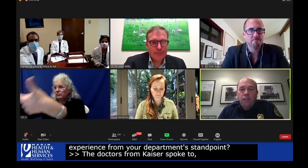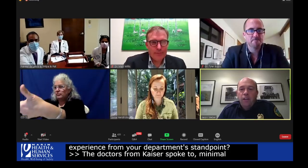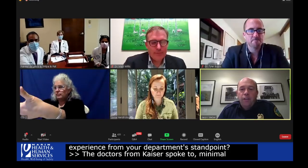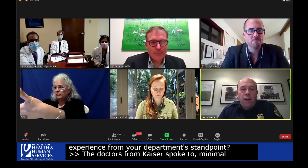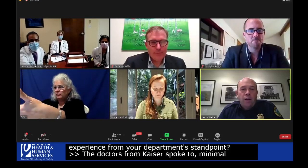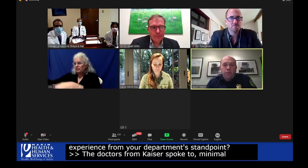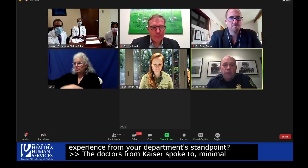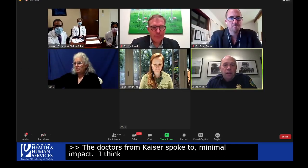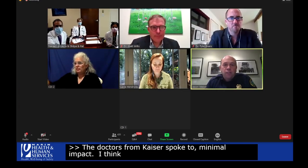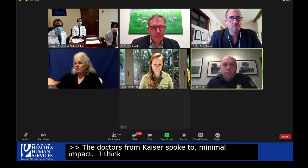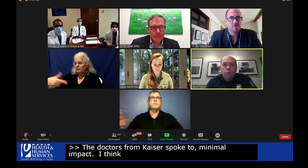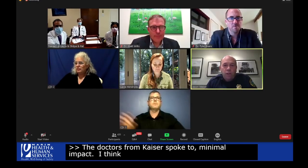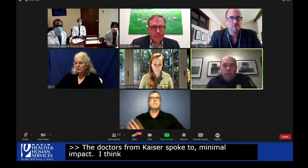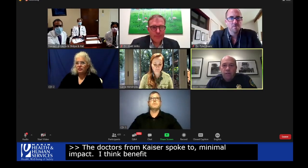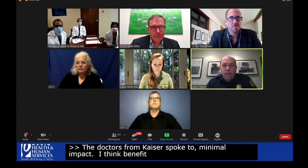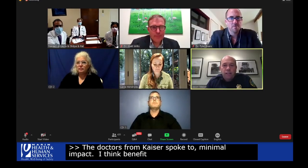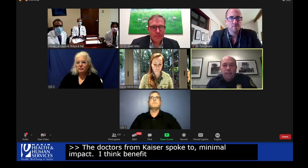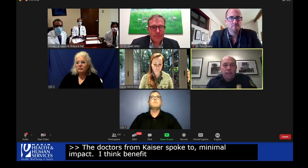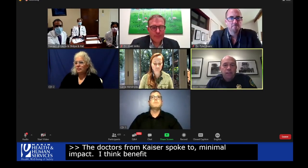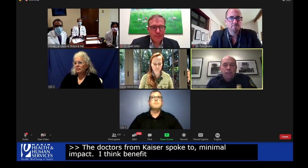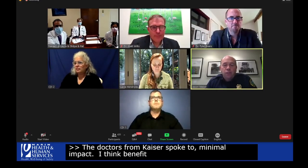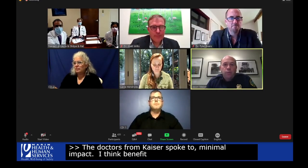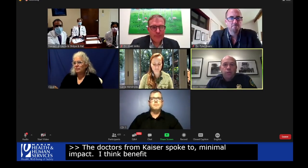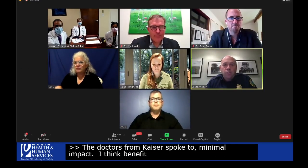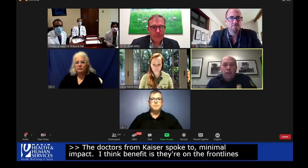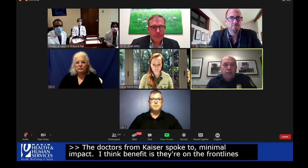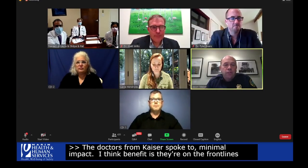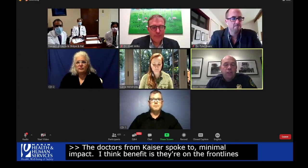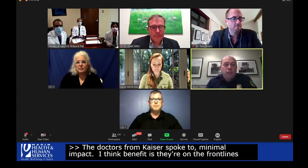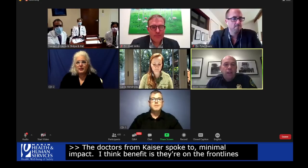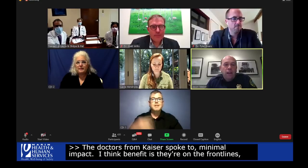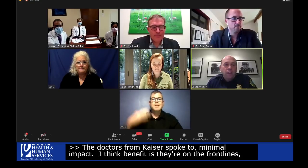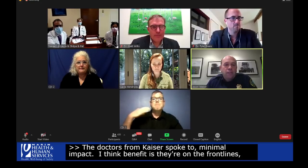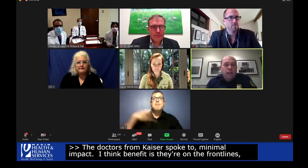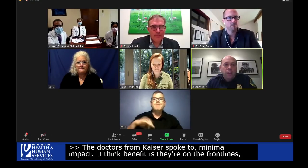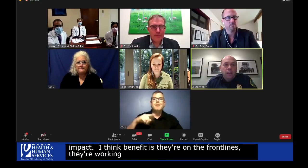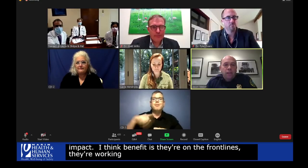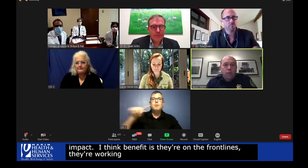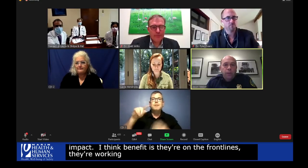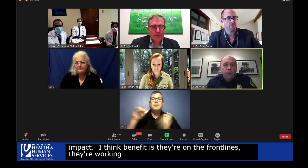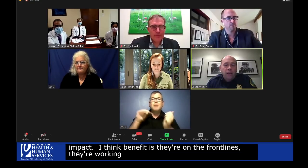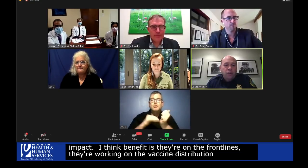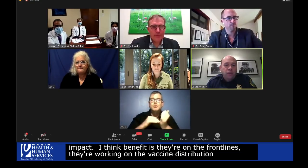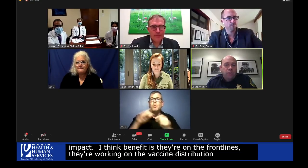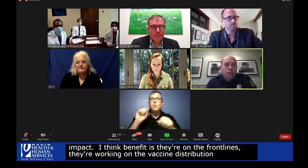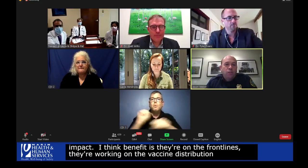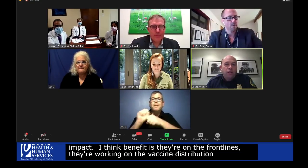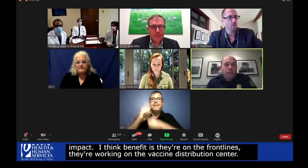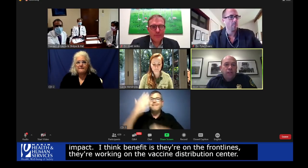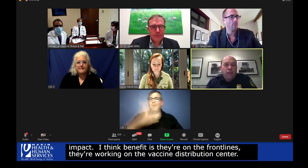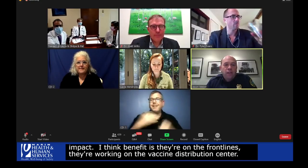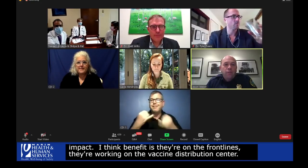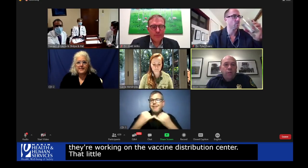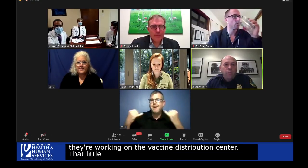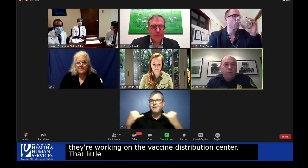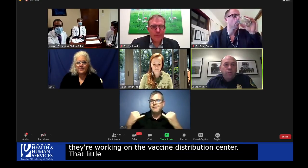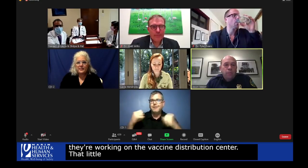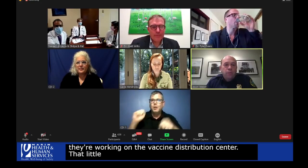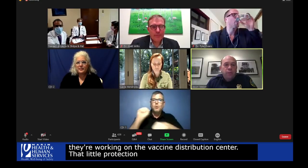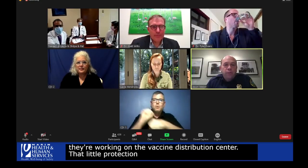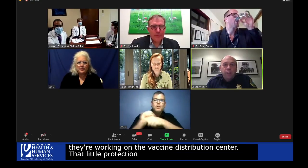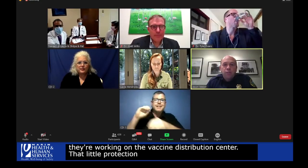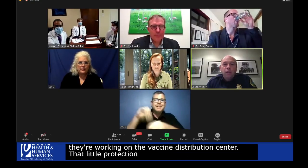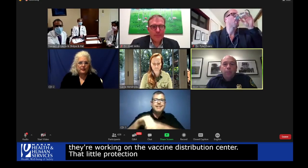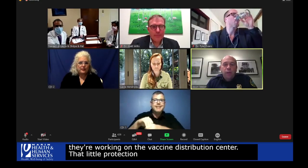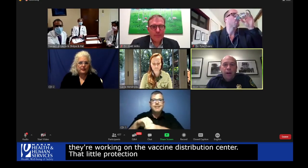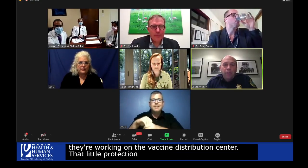is they're out on the front lines, they're working in the vaccine distribution centers, and that level of protection, certainly from somebody